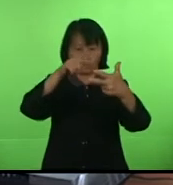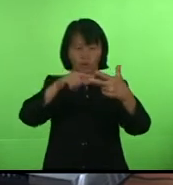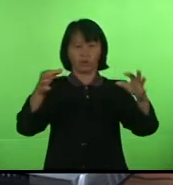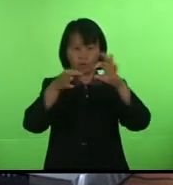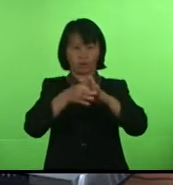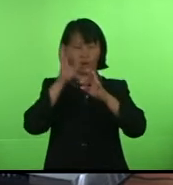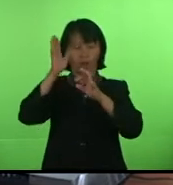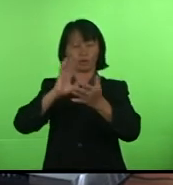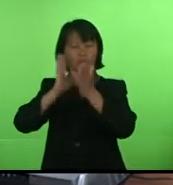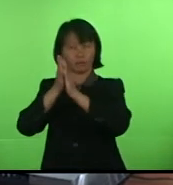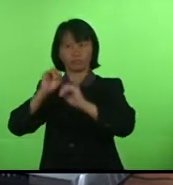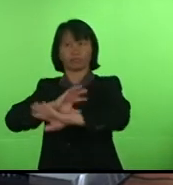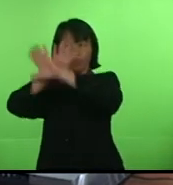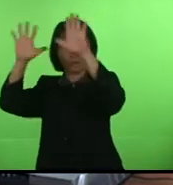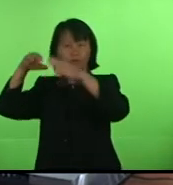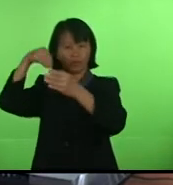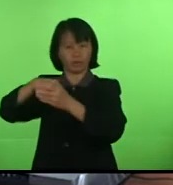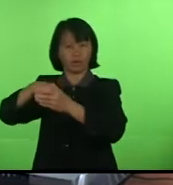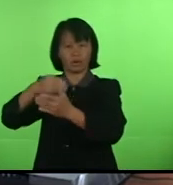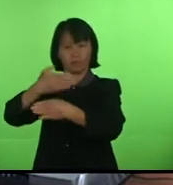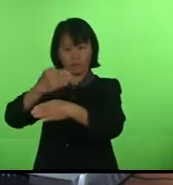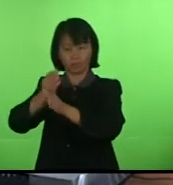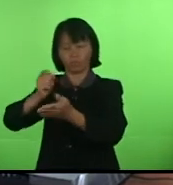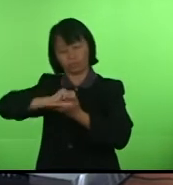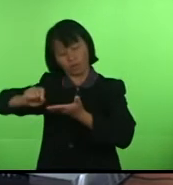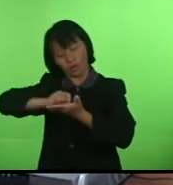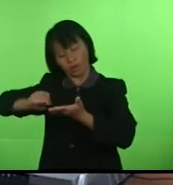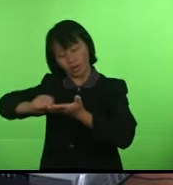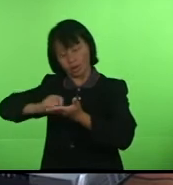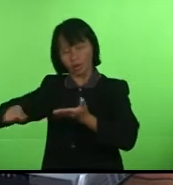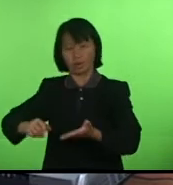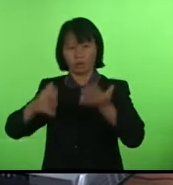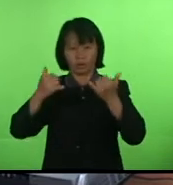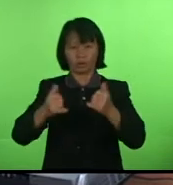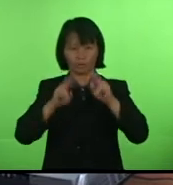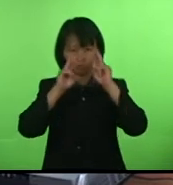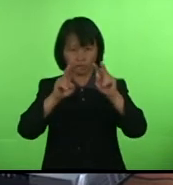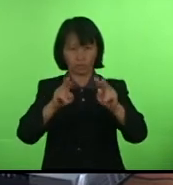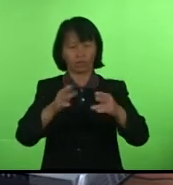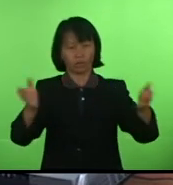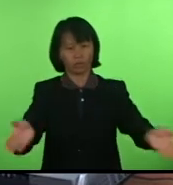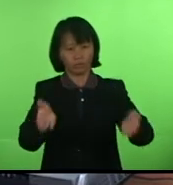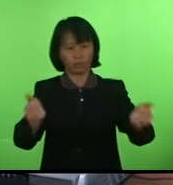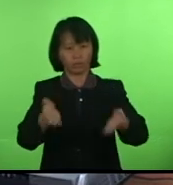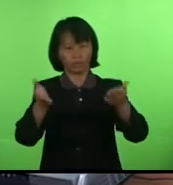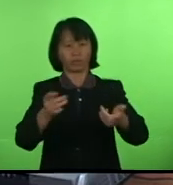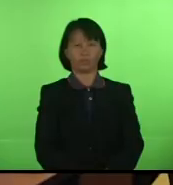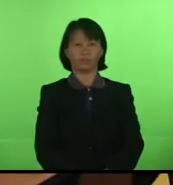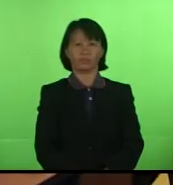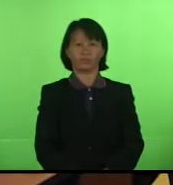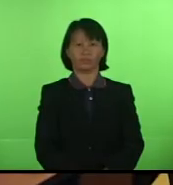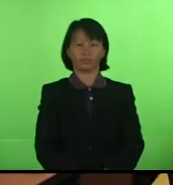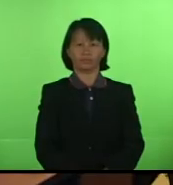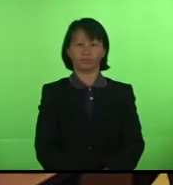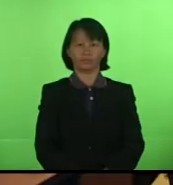of the writing process, which now we can see as motivated, exploratory, and recursive.